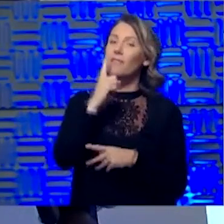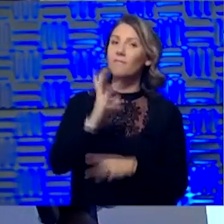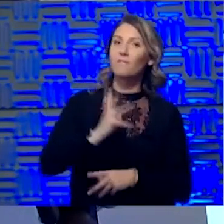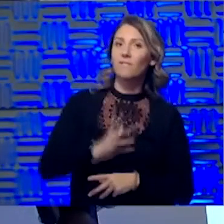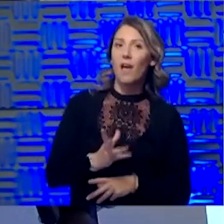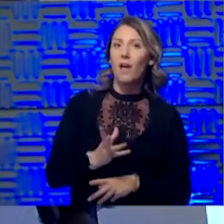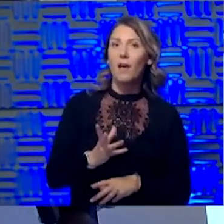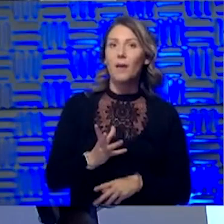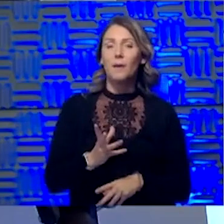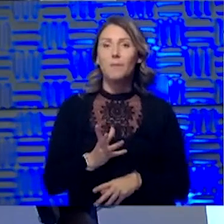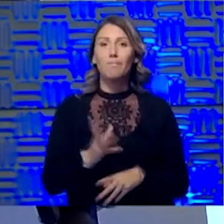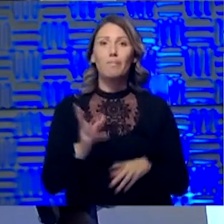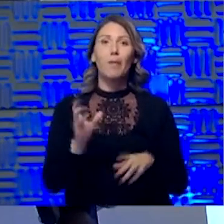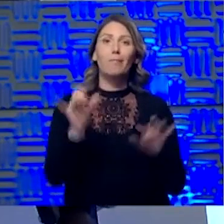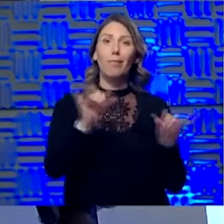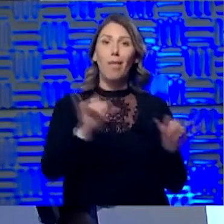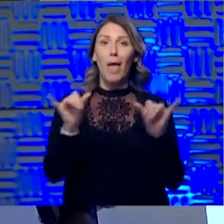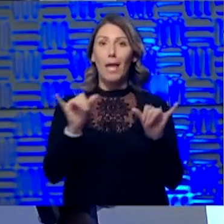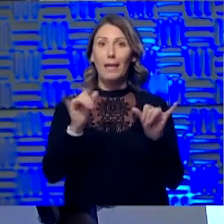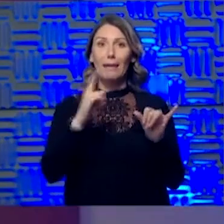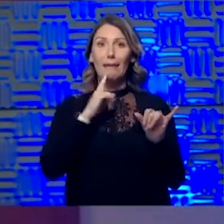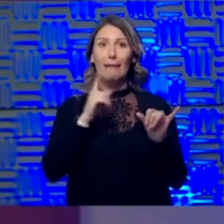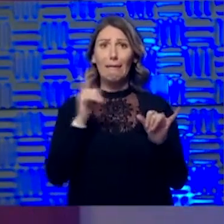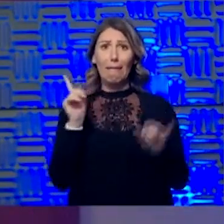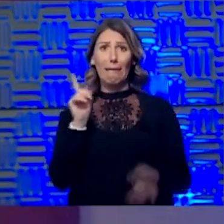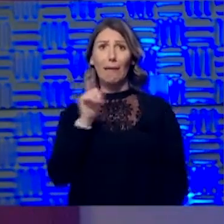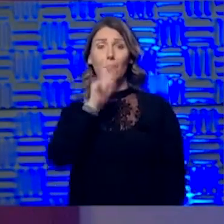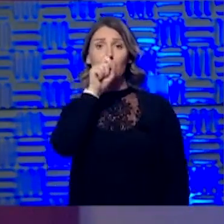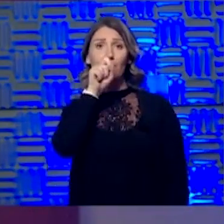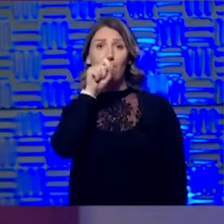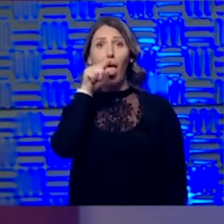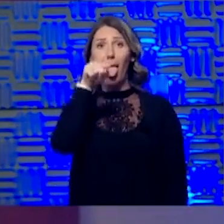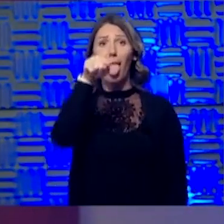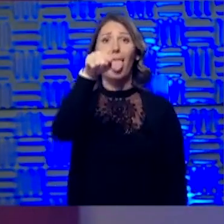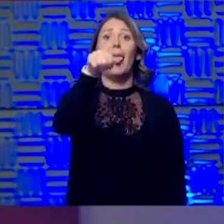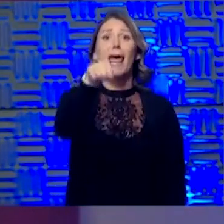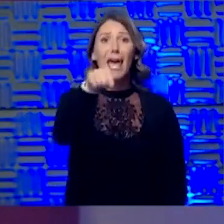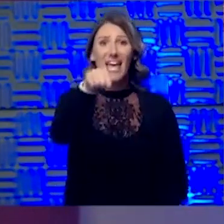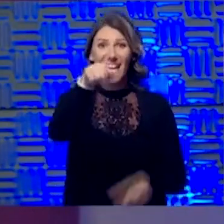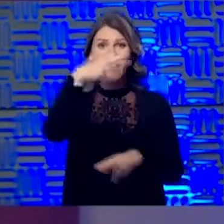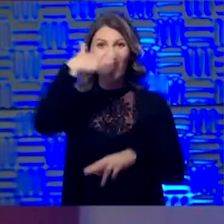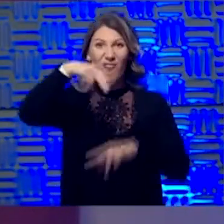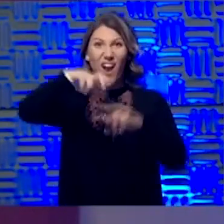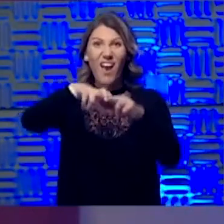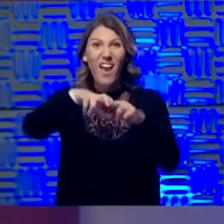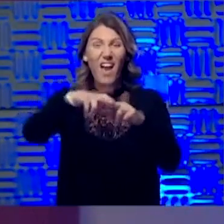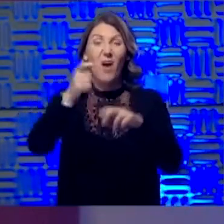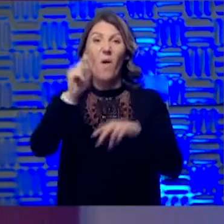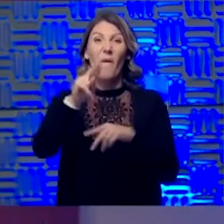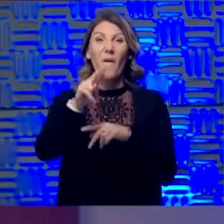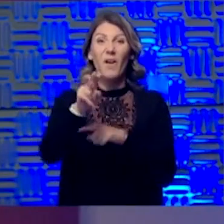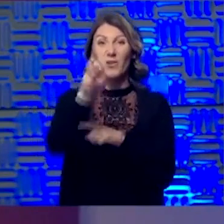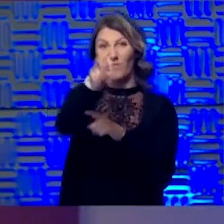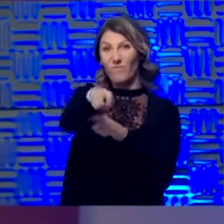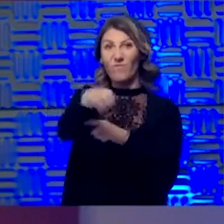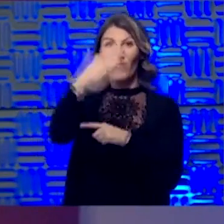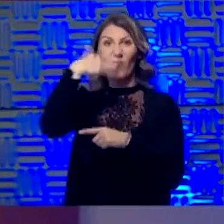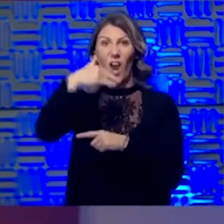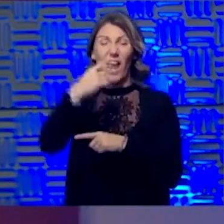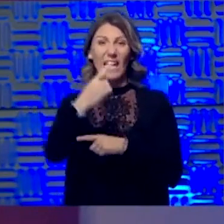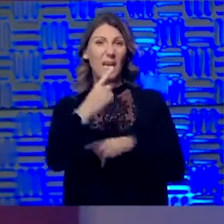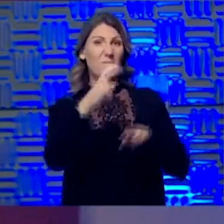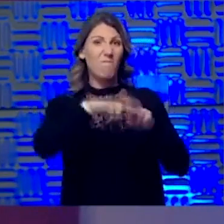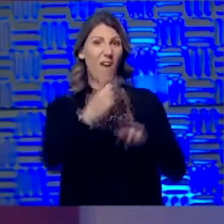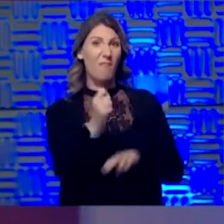of him coming over 2 rows of seats, or you're facing this direction and it going backwards, is